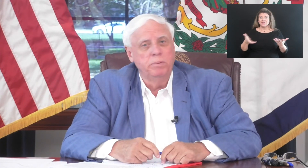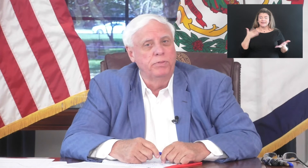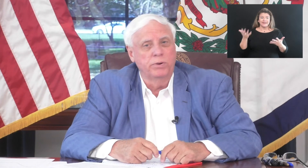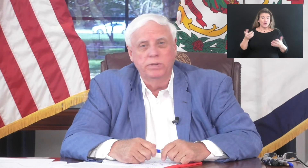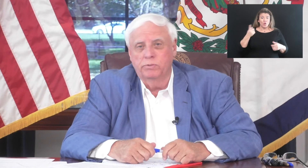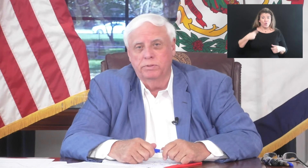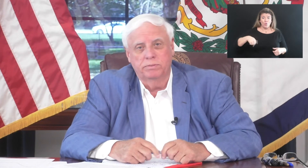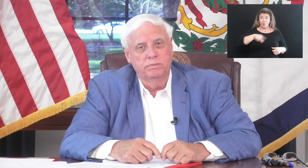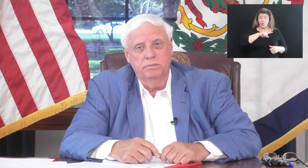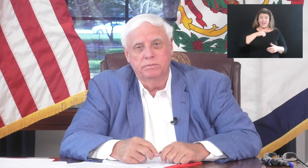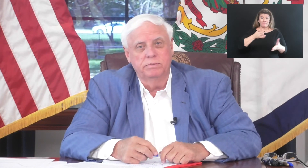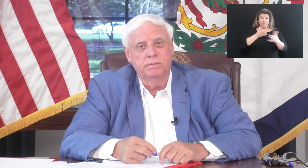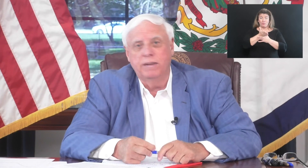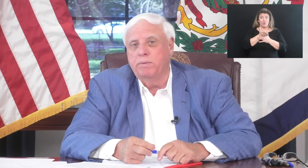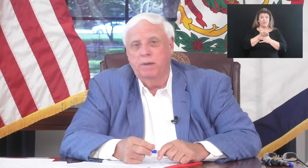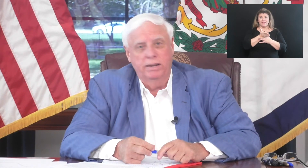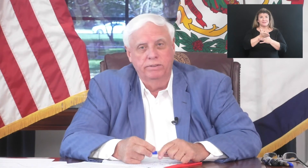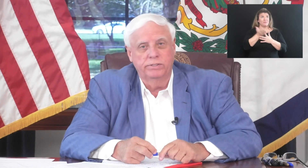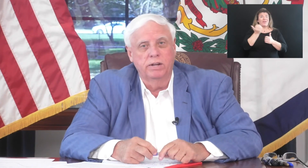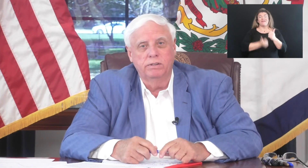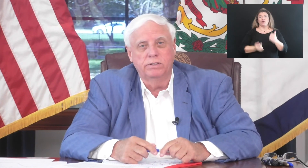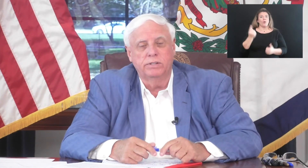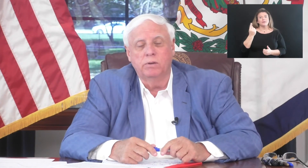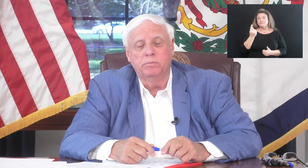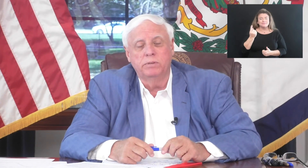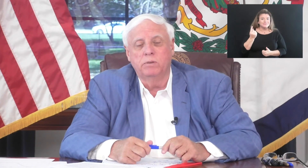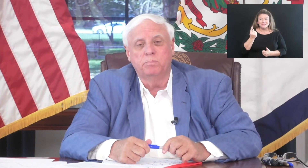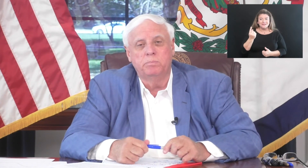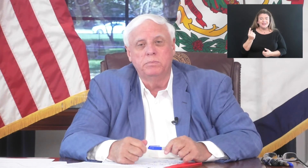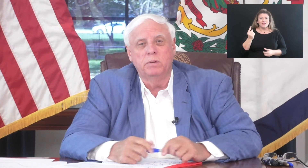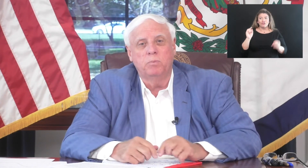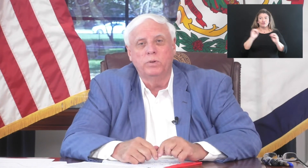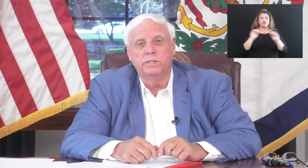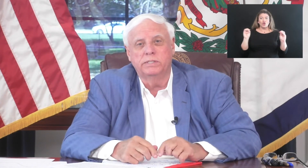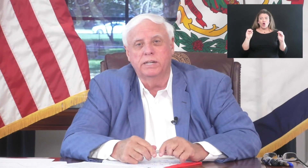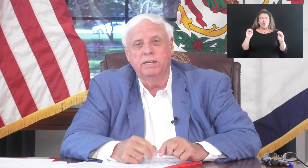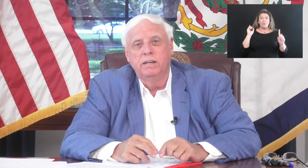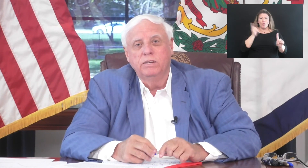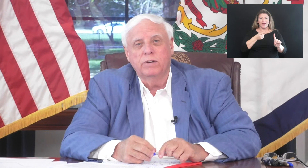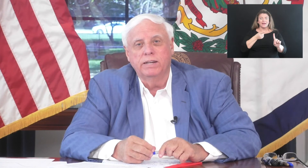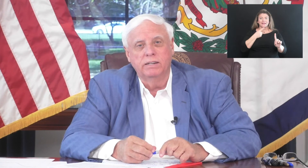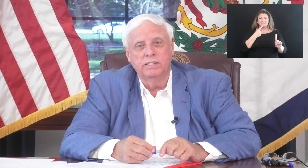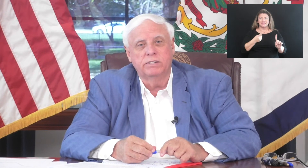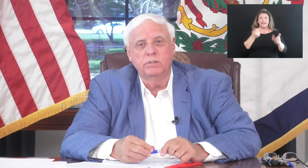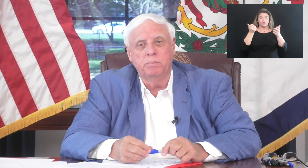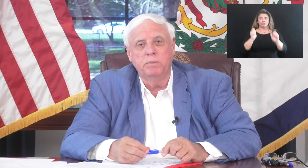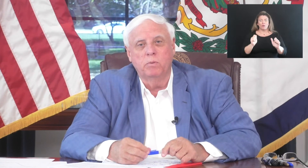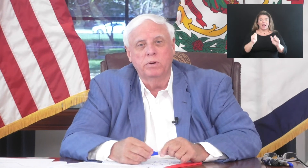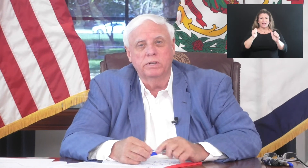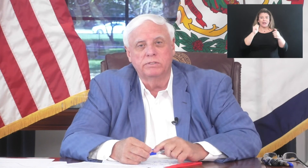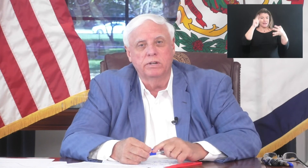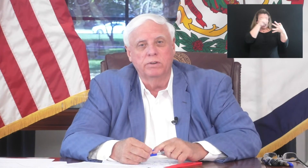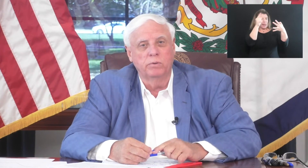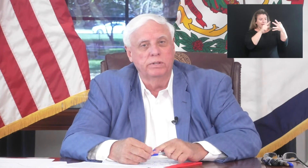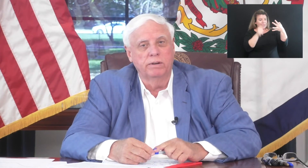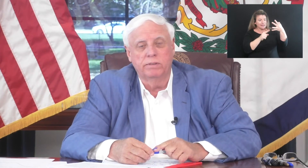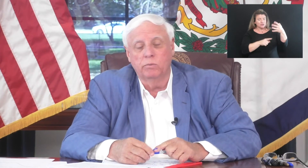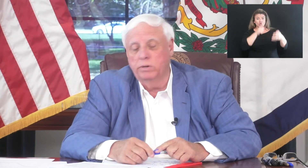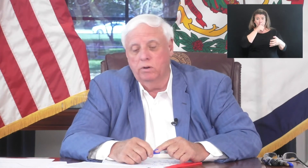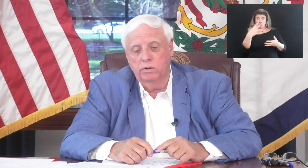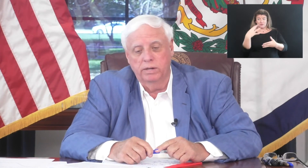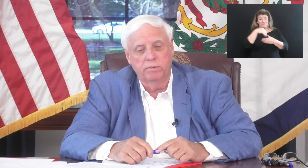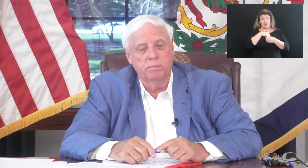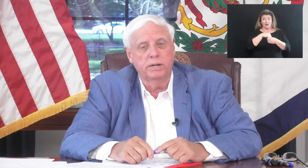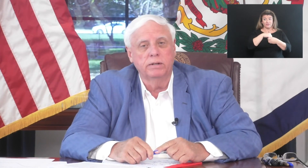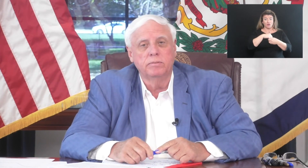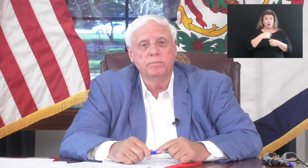we've been through this with everybody. There's no point in just trying to list who the people we're consulting with and everything. We're